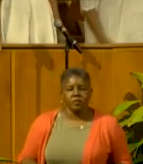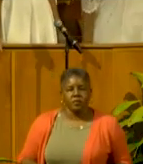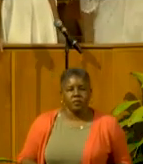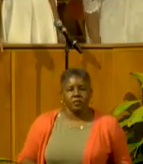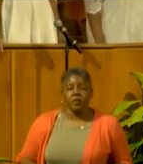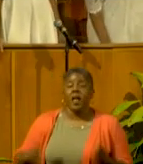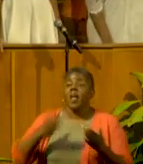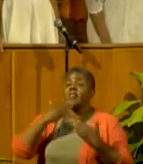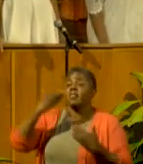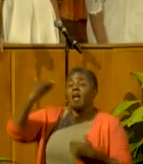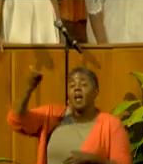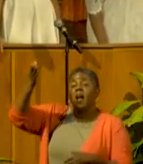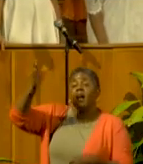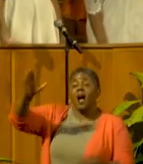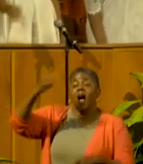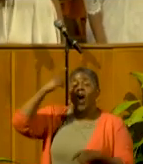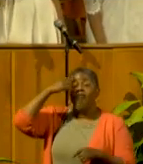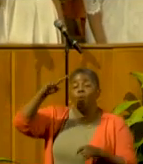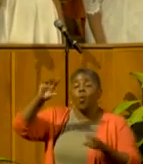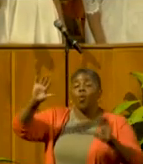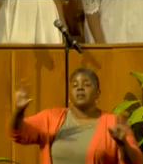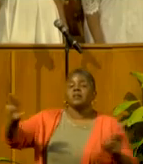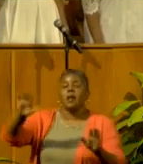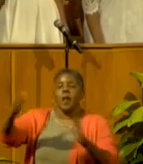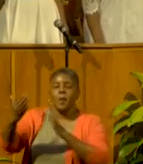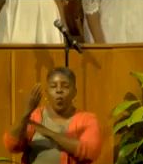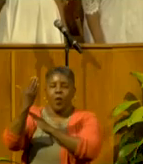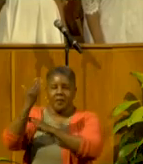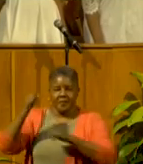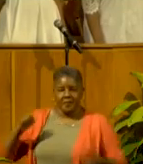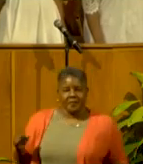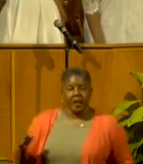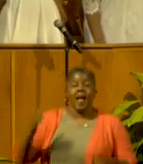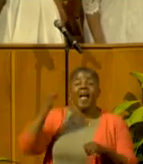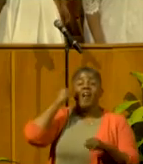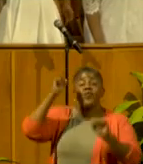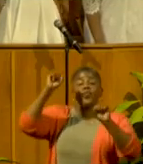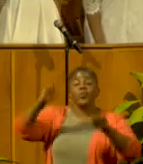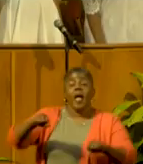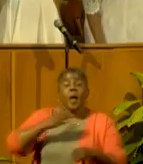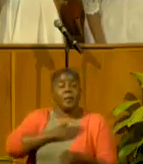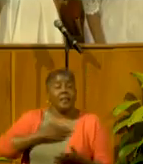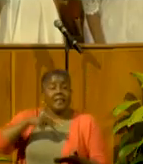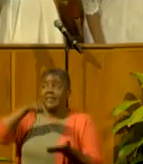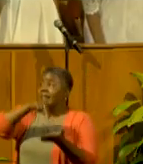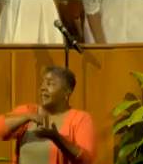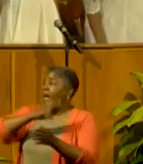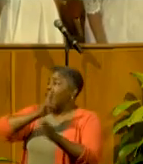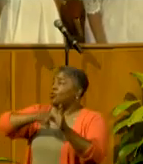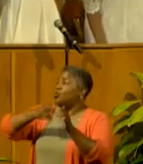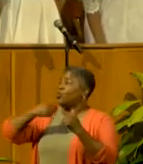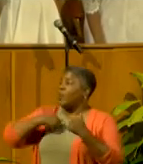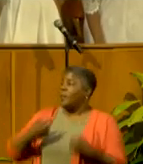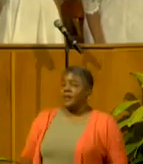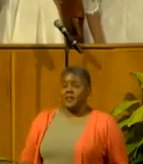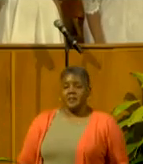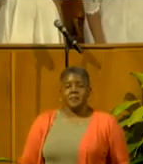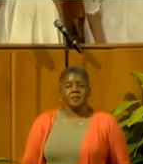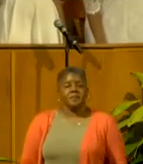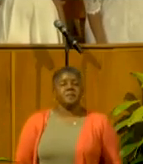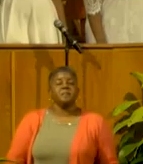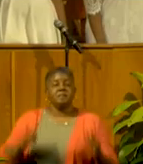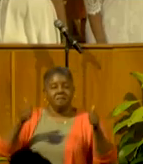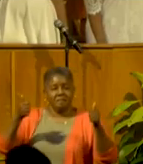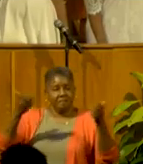We thank God for Sunday morning. If you can, please stand and join me.